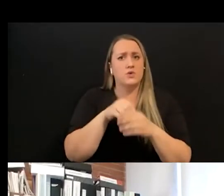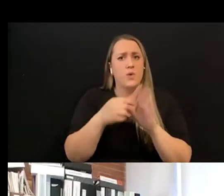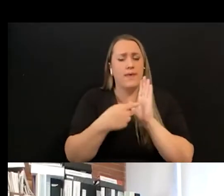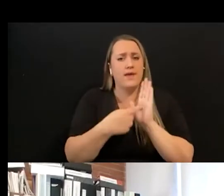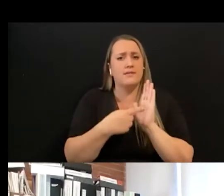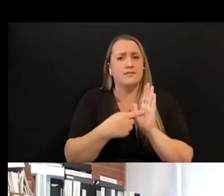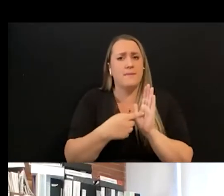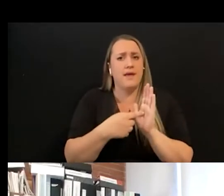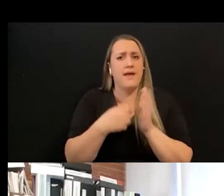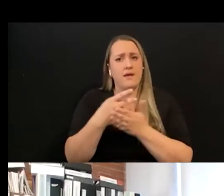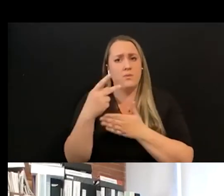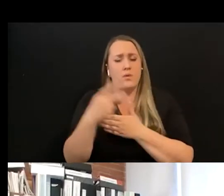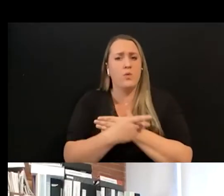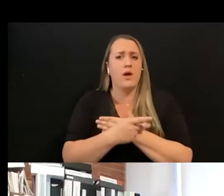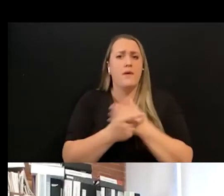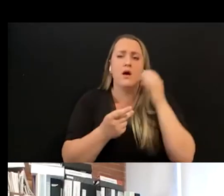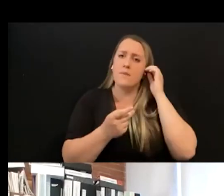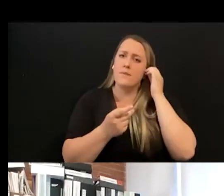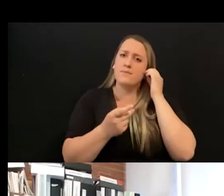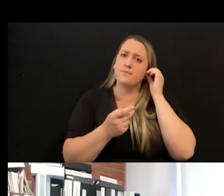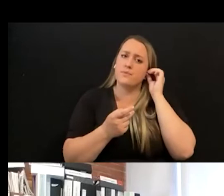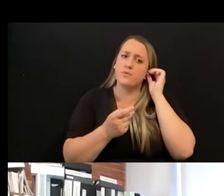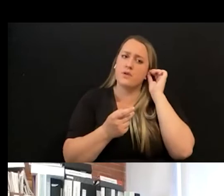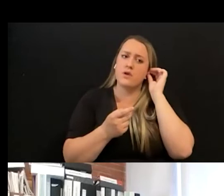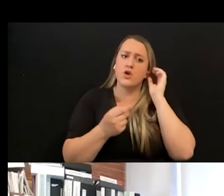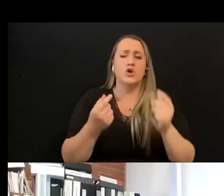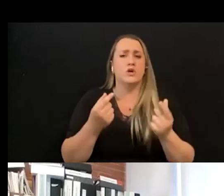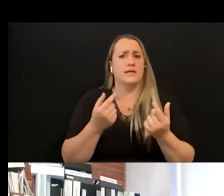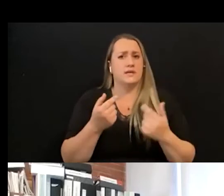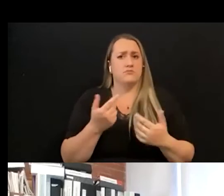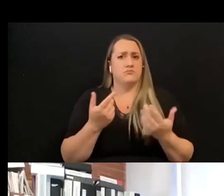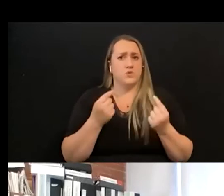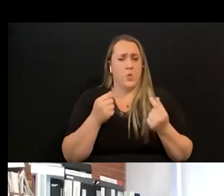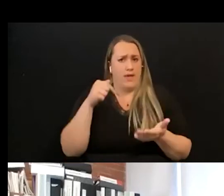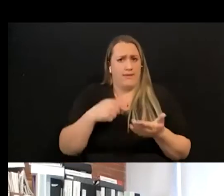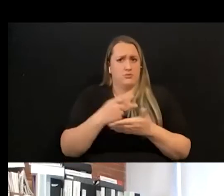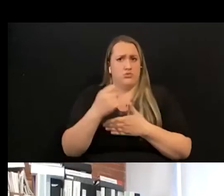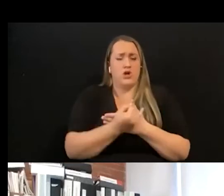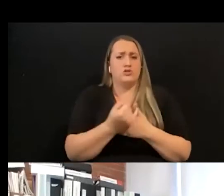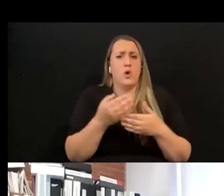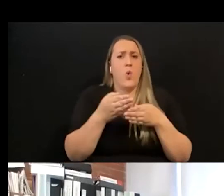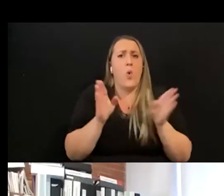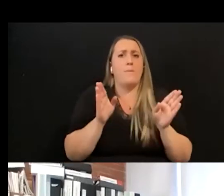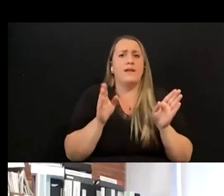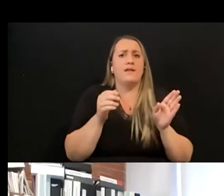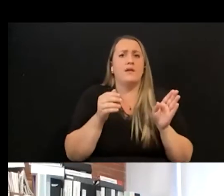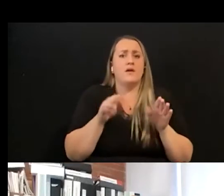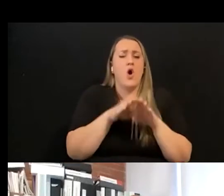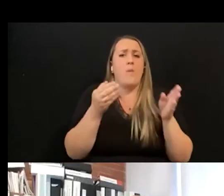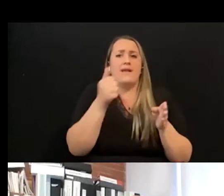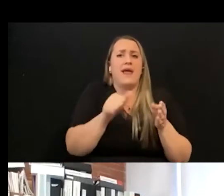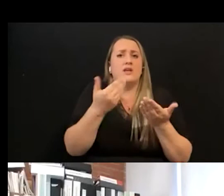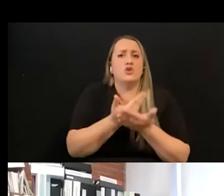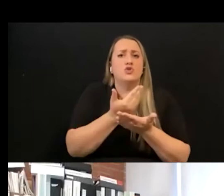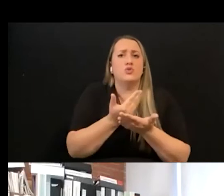and programs? And did doing this project open up any new sources of funding for you? Yeah, I